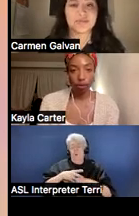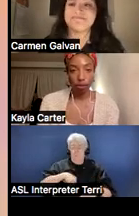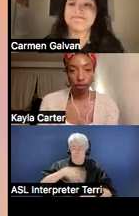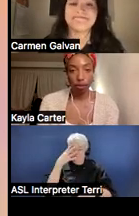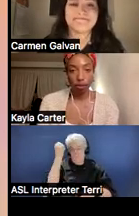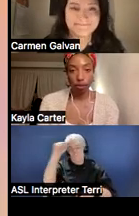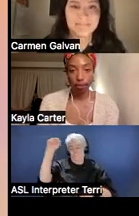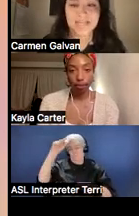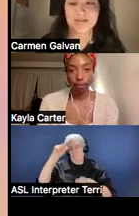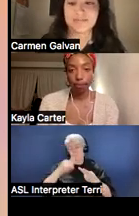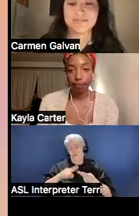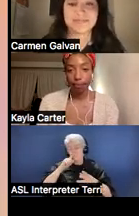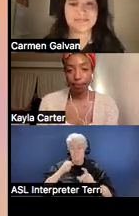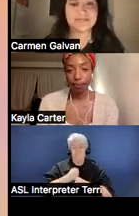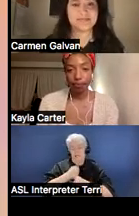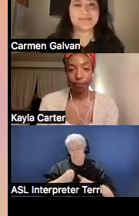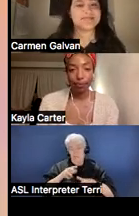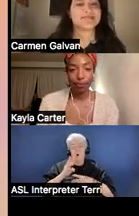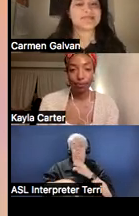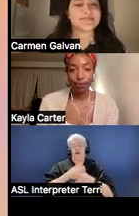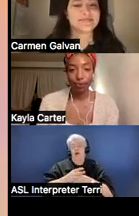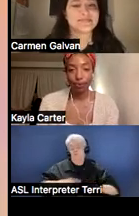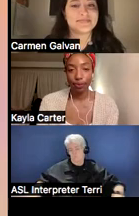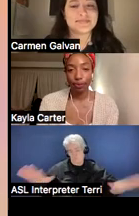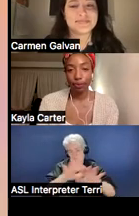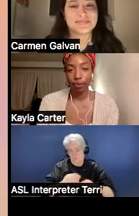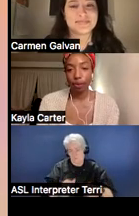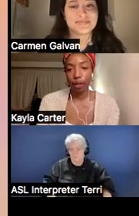globe. Thank you.